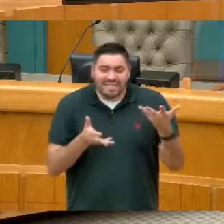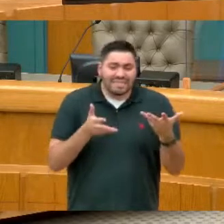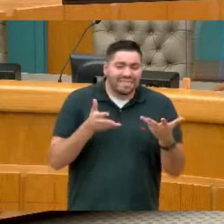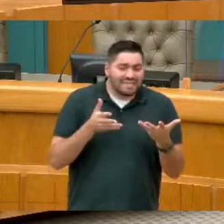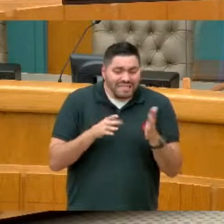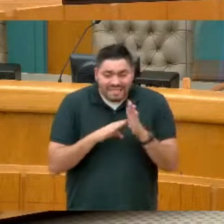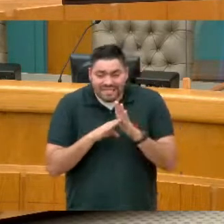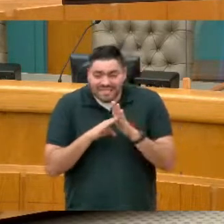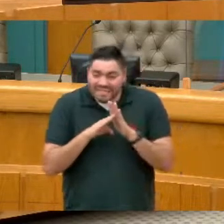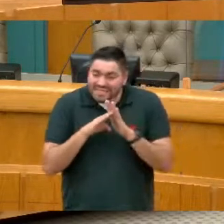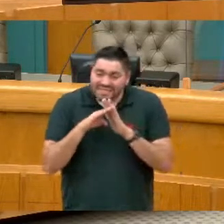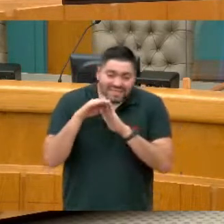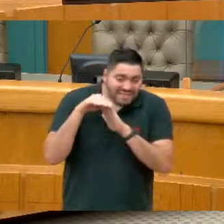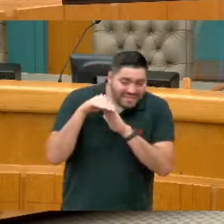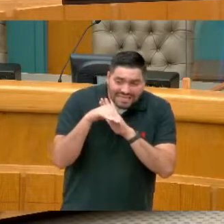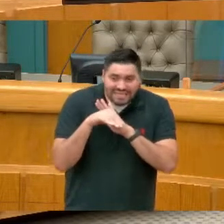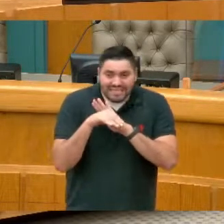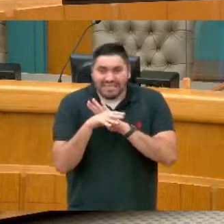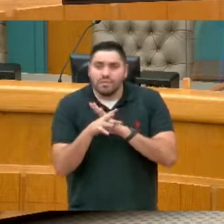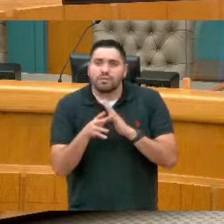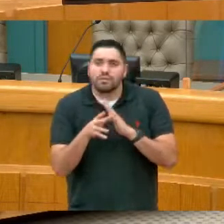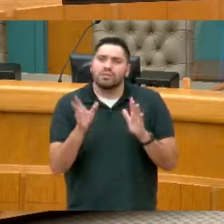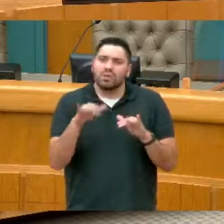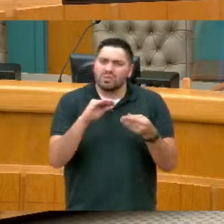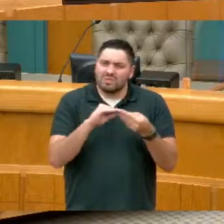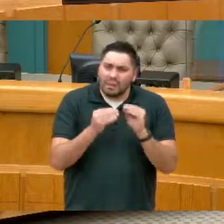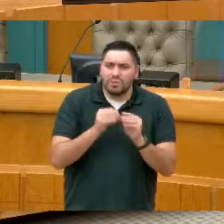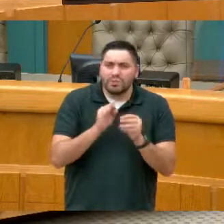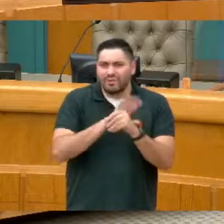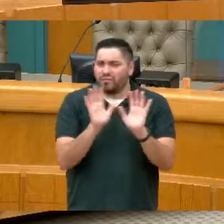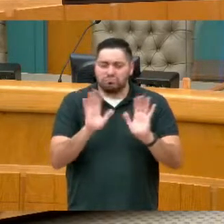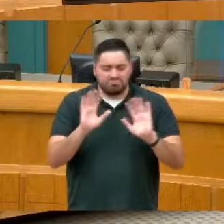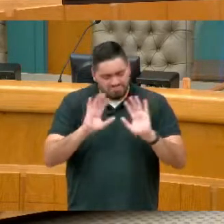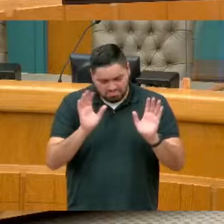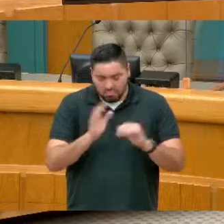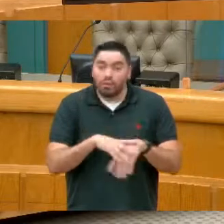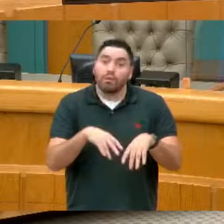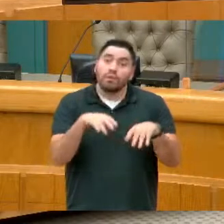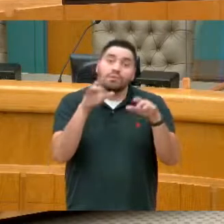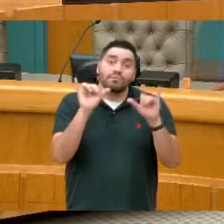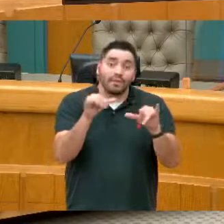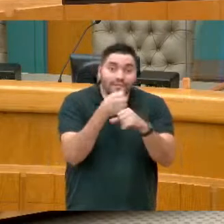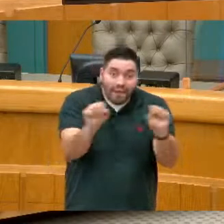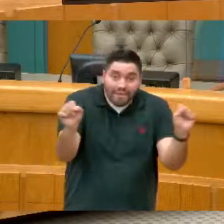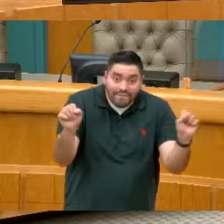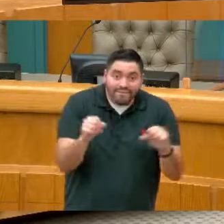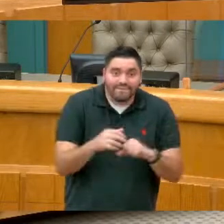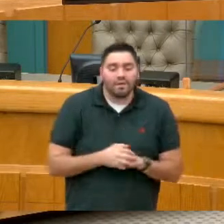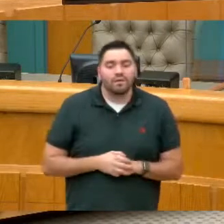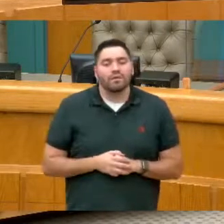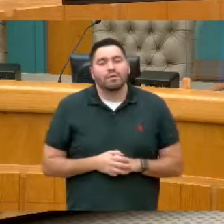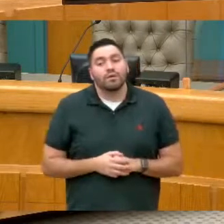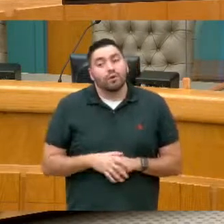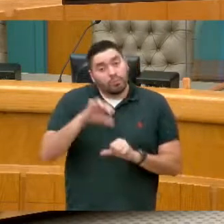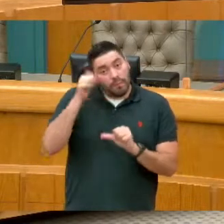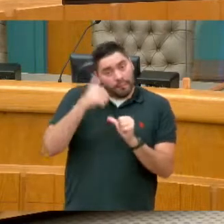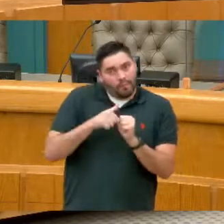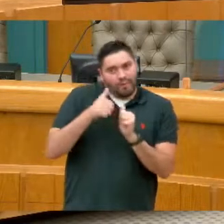Sands, is what she tells you about voting and how to do it safely. We want everybody to have an opportunity to vote. I think it's